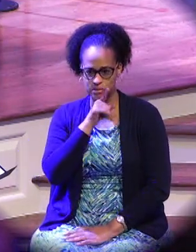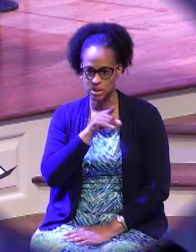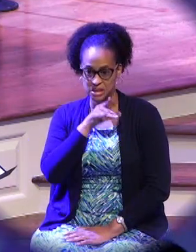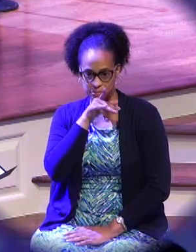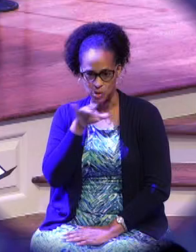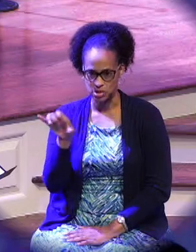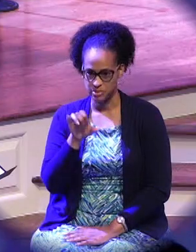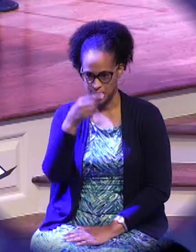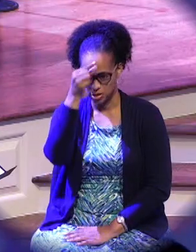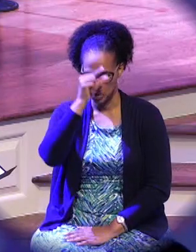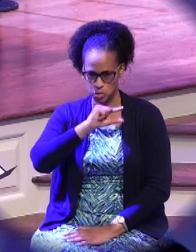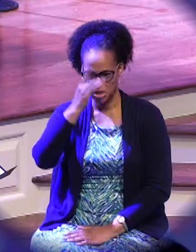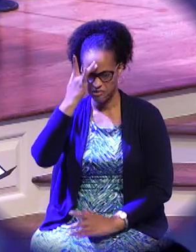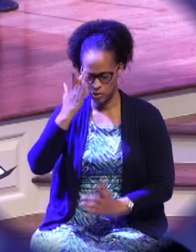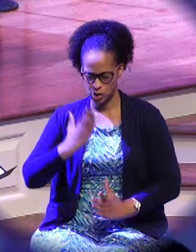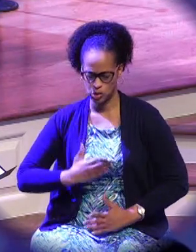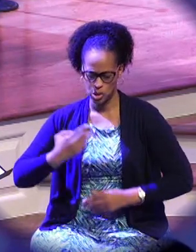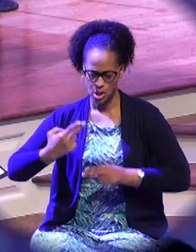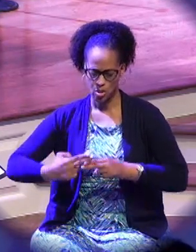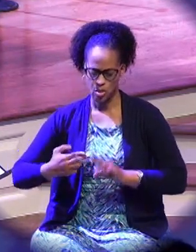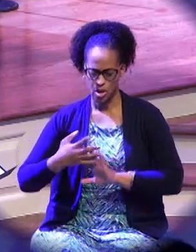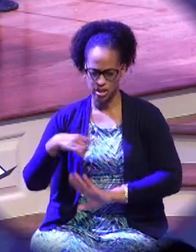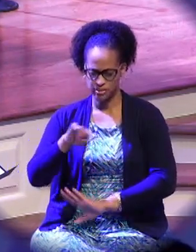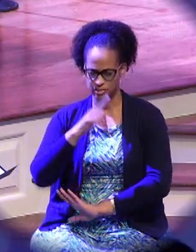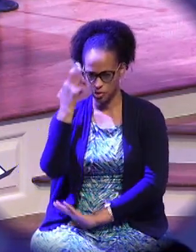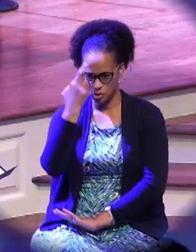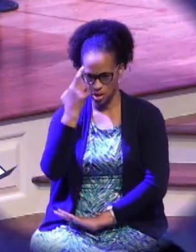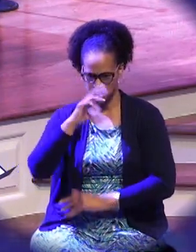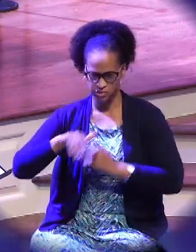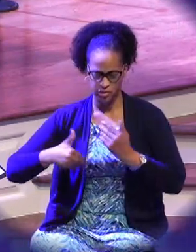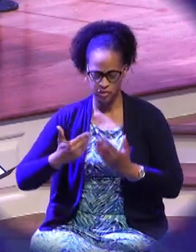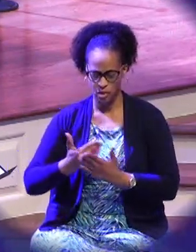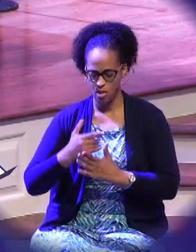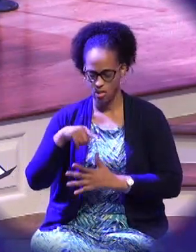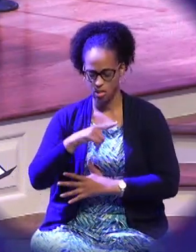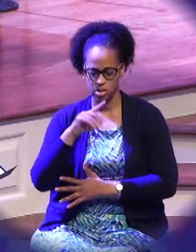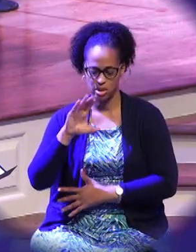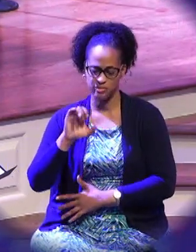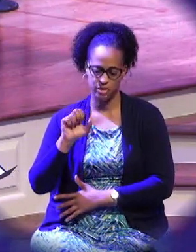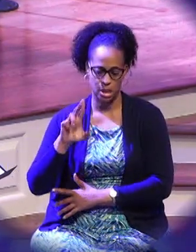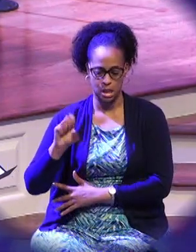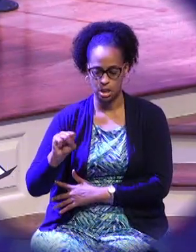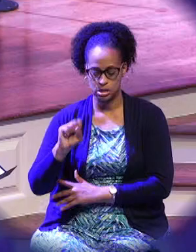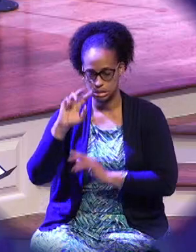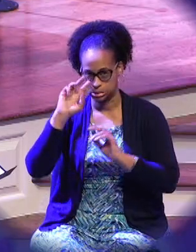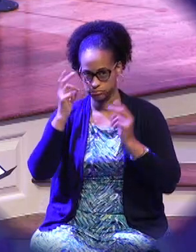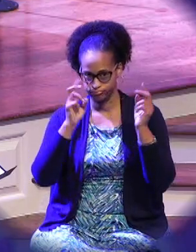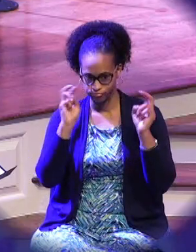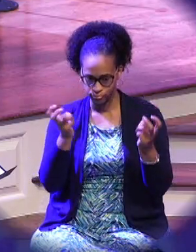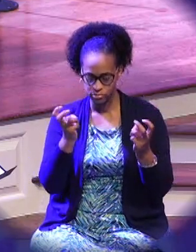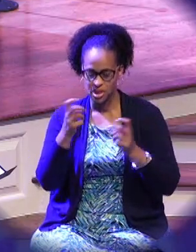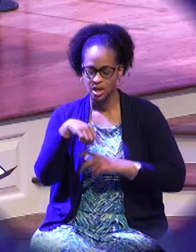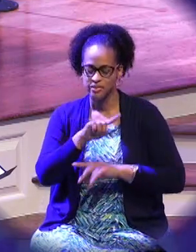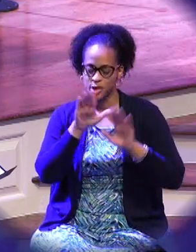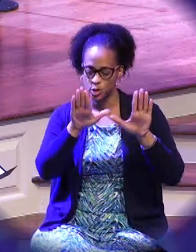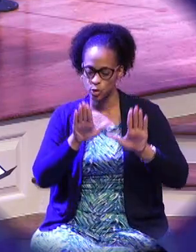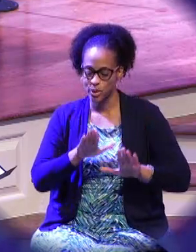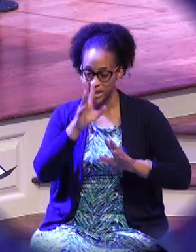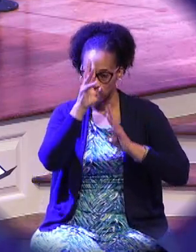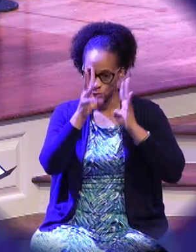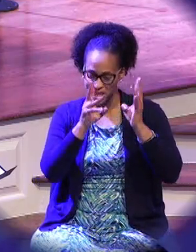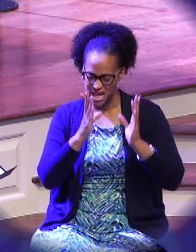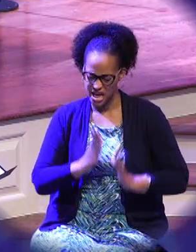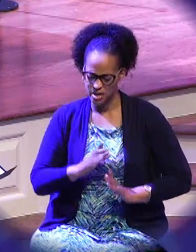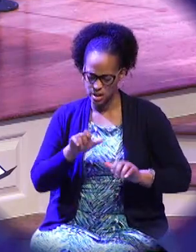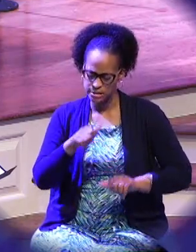almost like a Greek philosopher, calling him the cause of all causes. The idea that that great creator